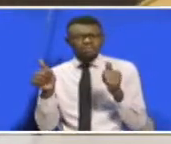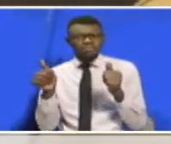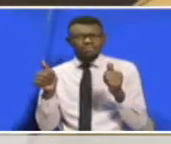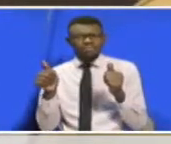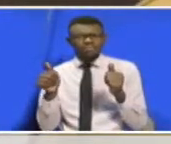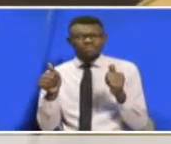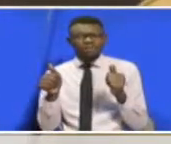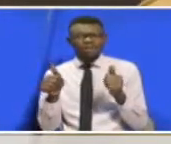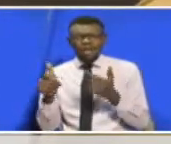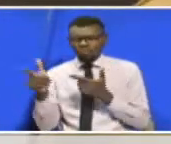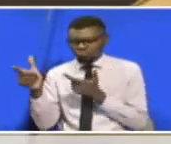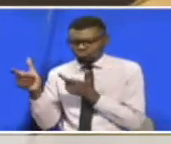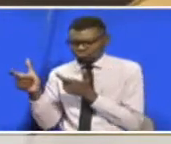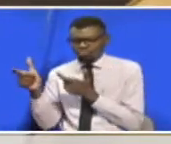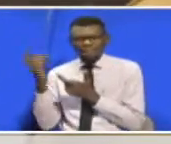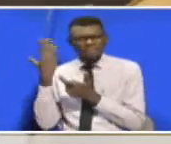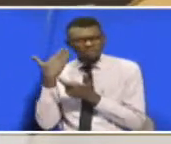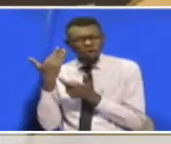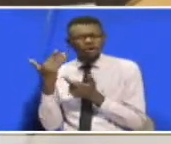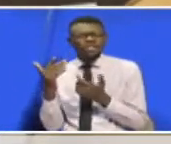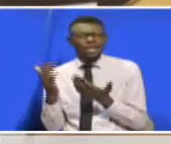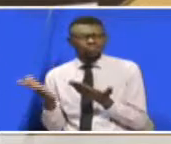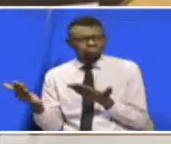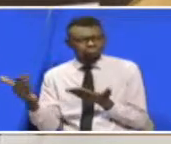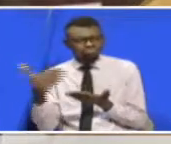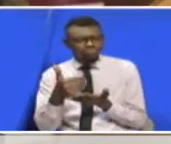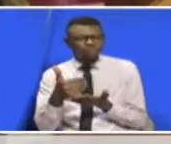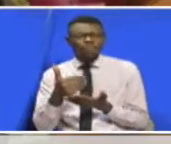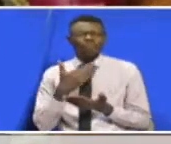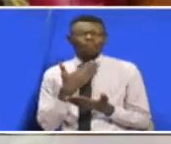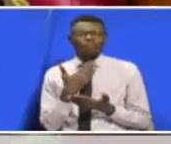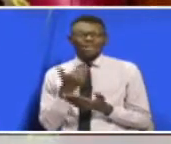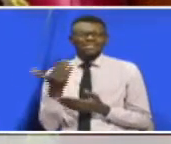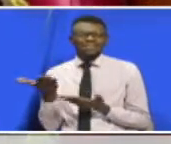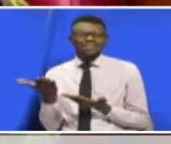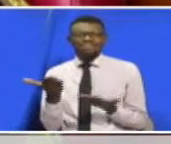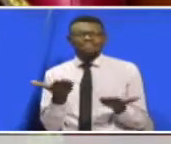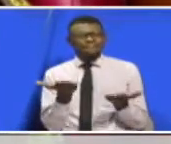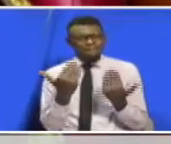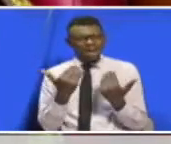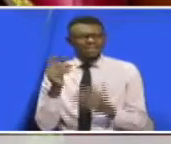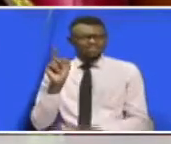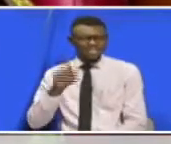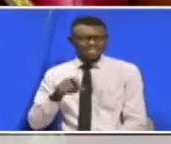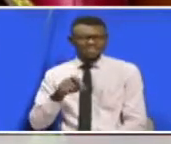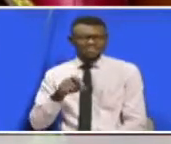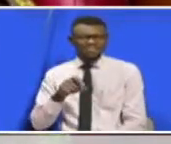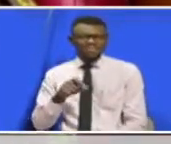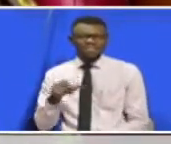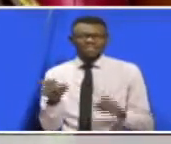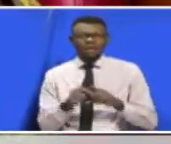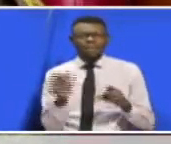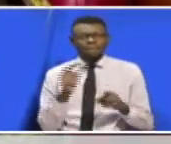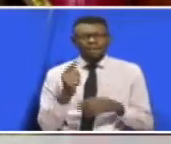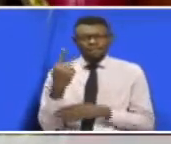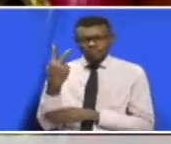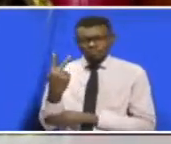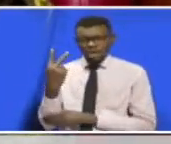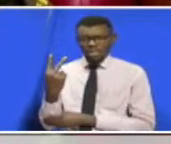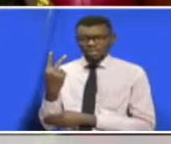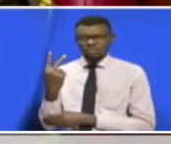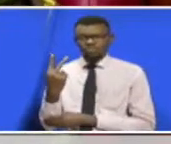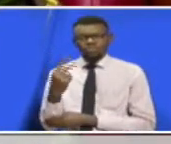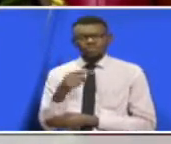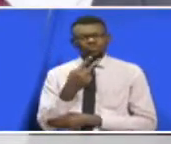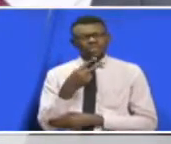all the firearms that were illegally confiscated from his residence. Mm-hmm. Then in February this year, in between